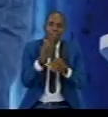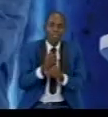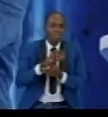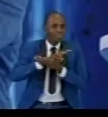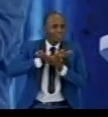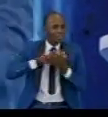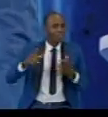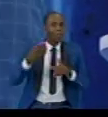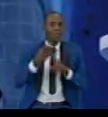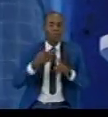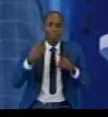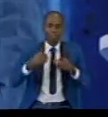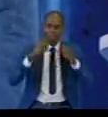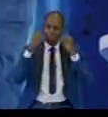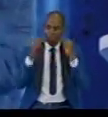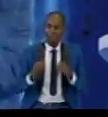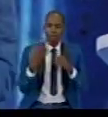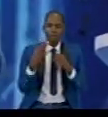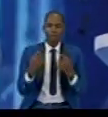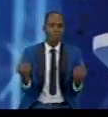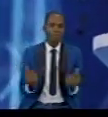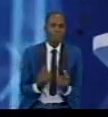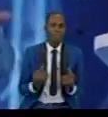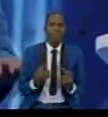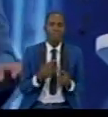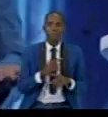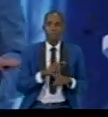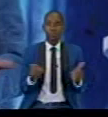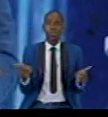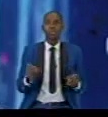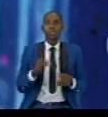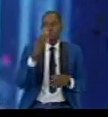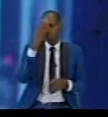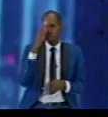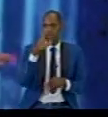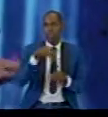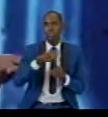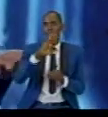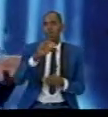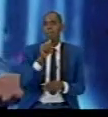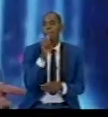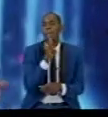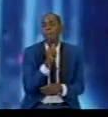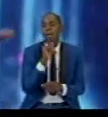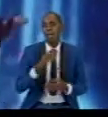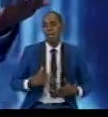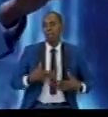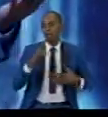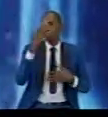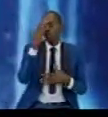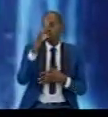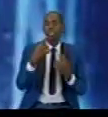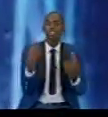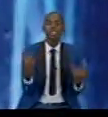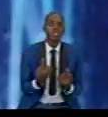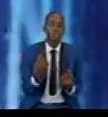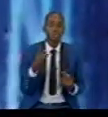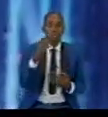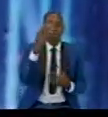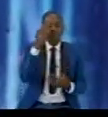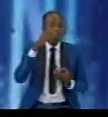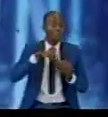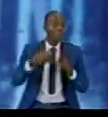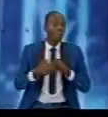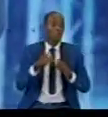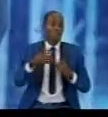of sin and from the Affliction you know that your private life you know the sea you know the defeats you have